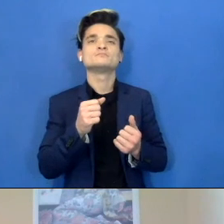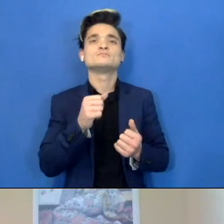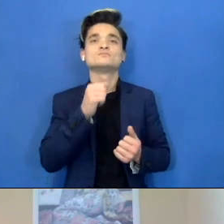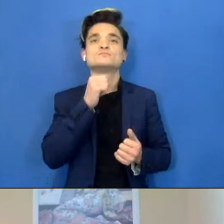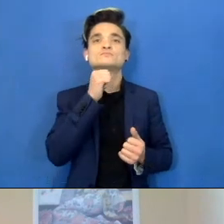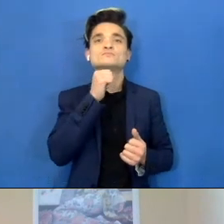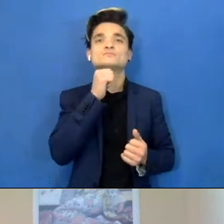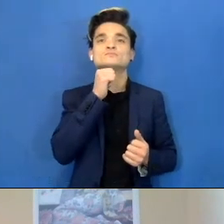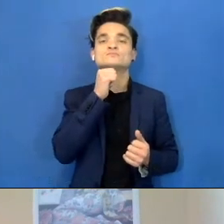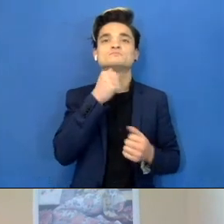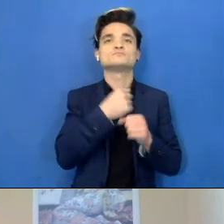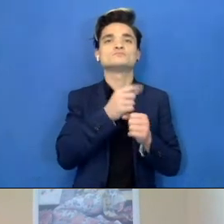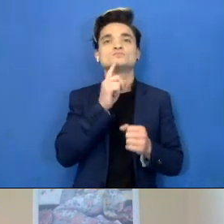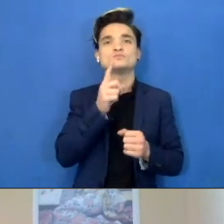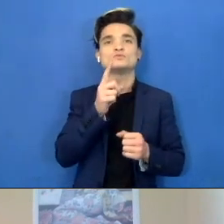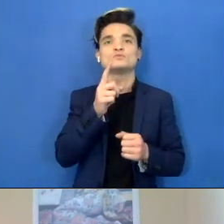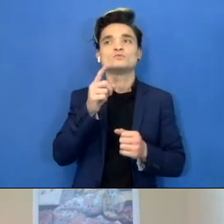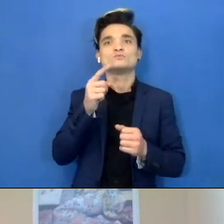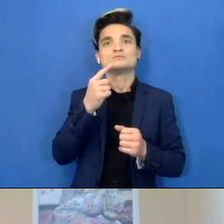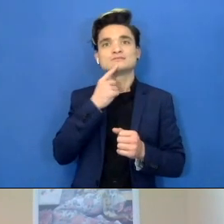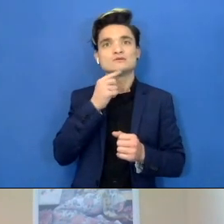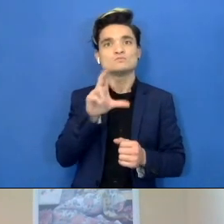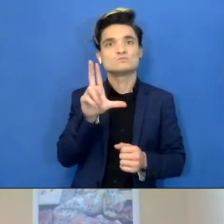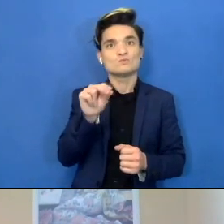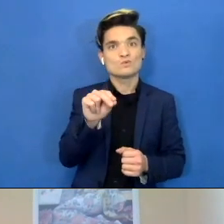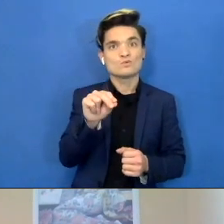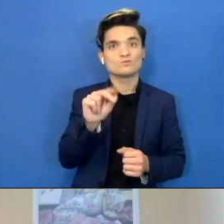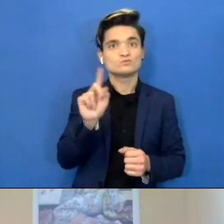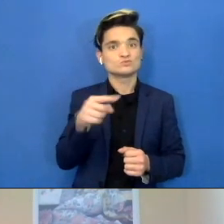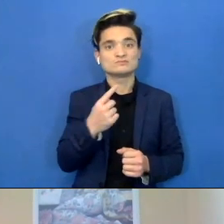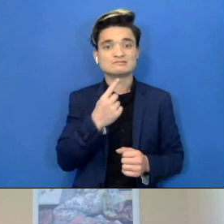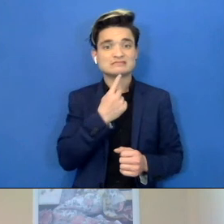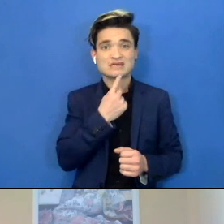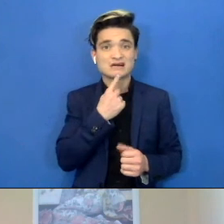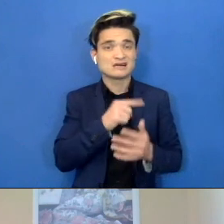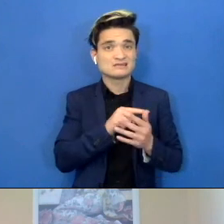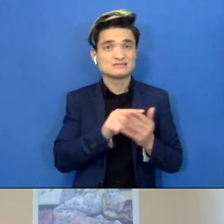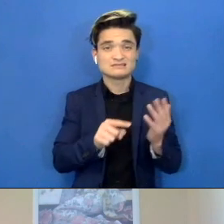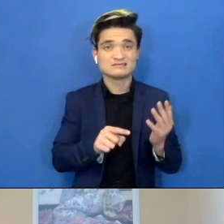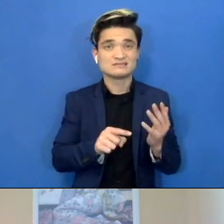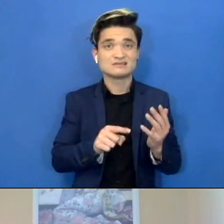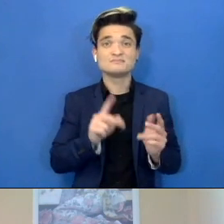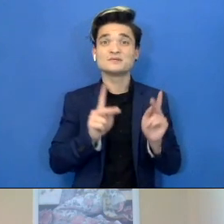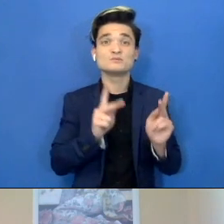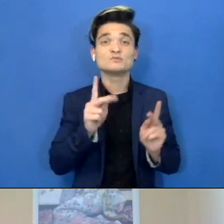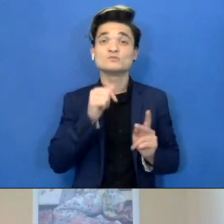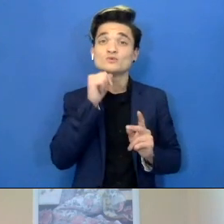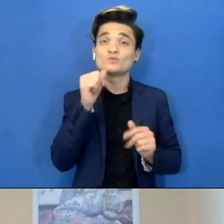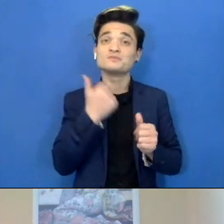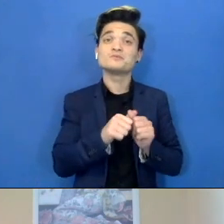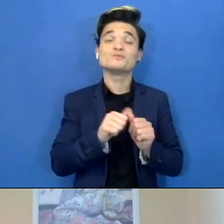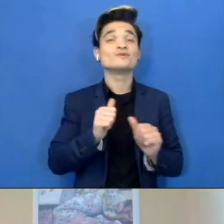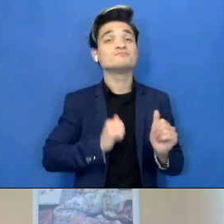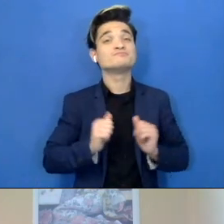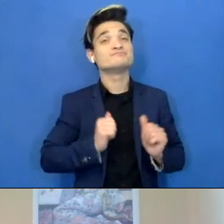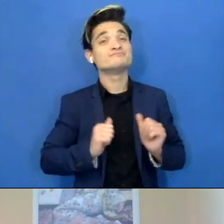just say it. Sometimes as improvisers, we forget that we're performing. And I'm not going to say